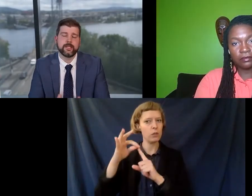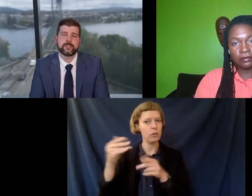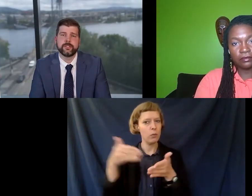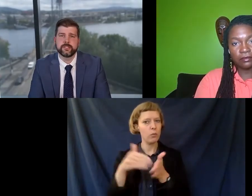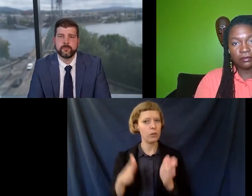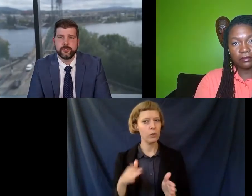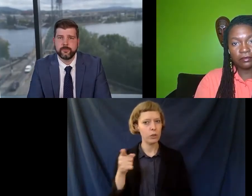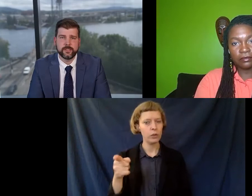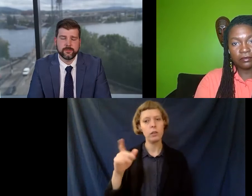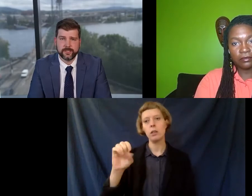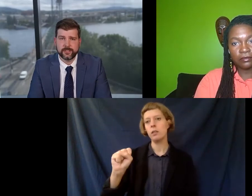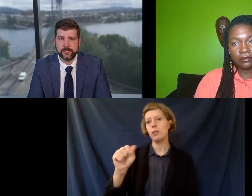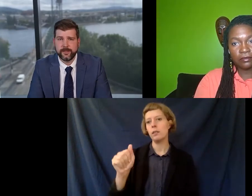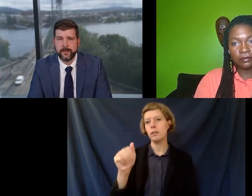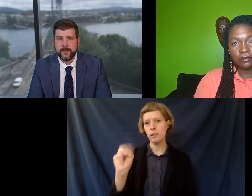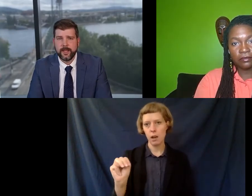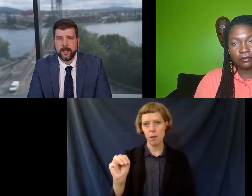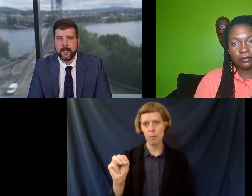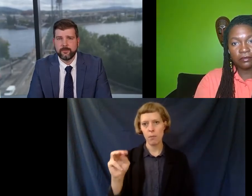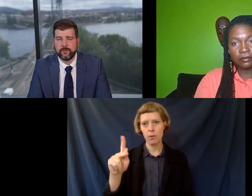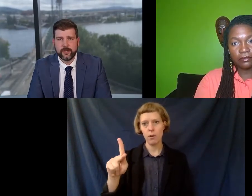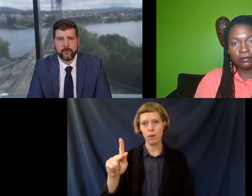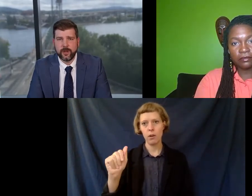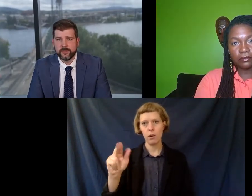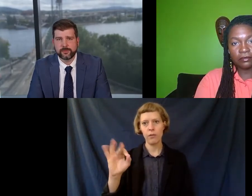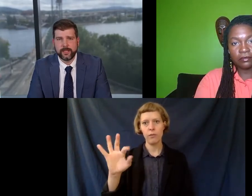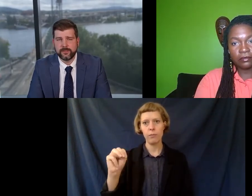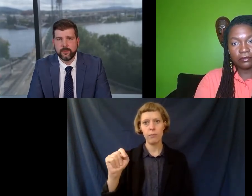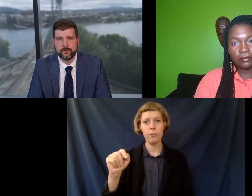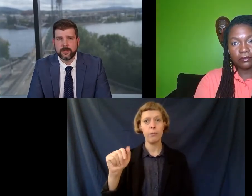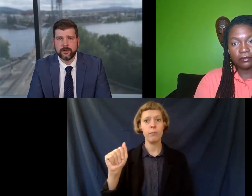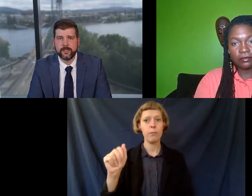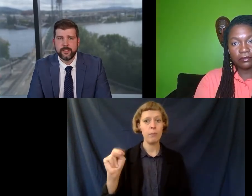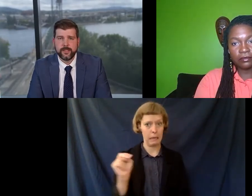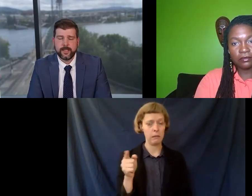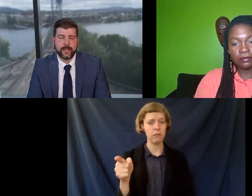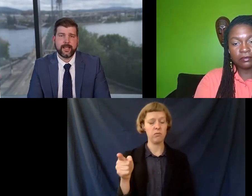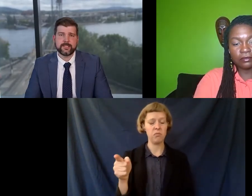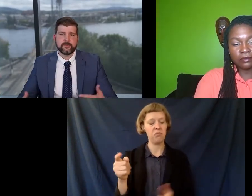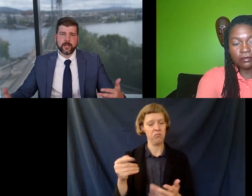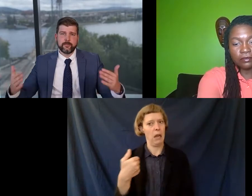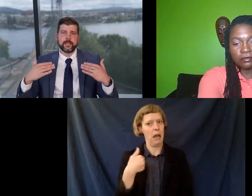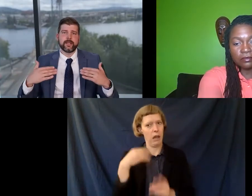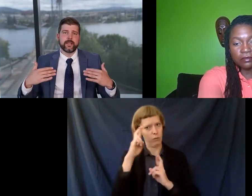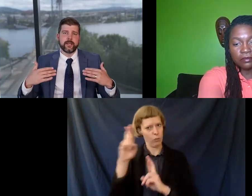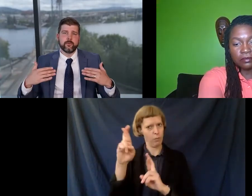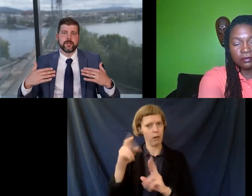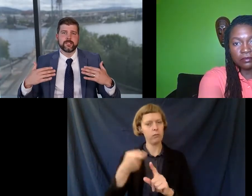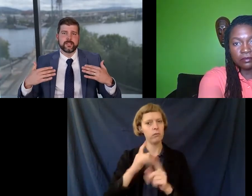great history in this community of being a defense attorney, very well respected, well regarded. And I asked him to come